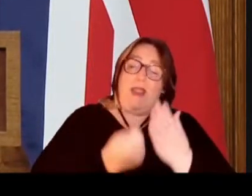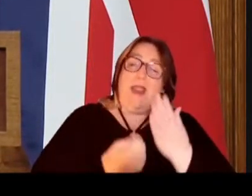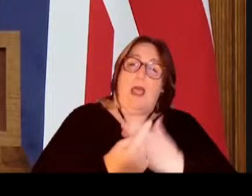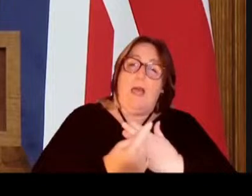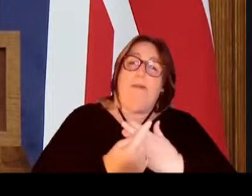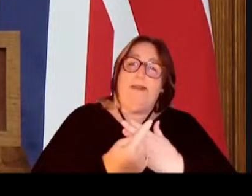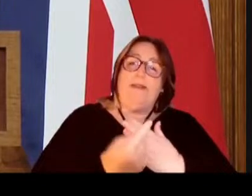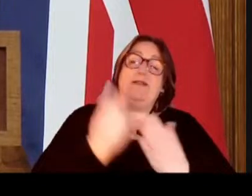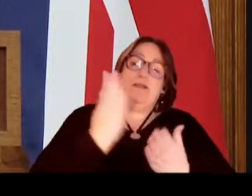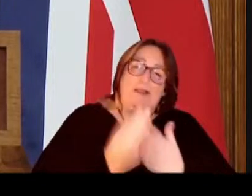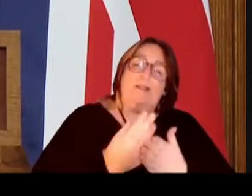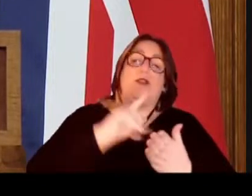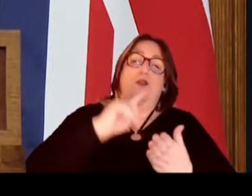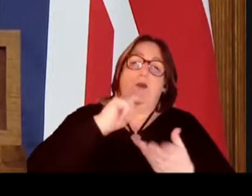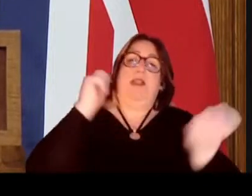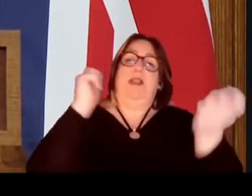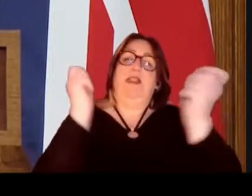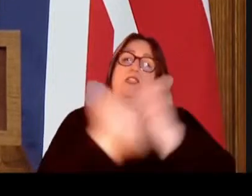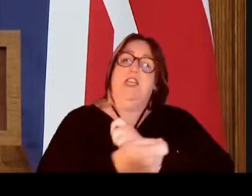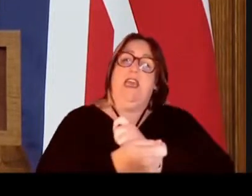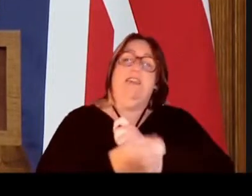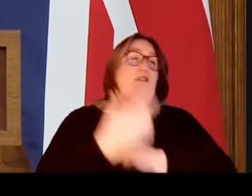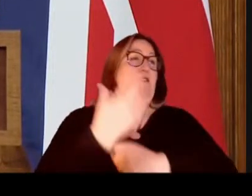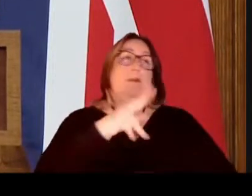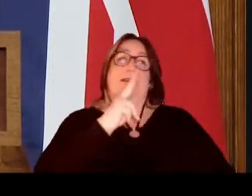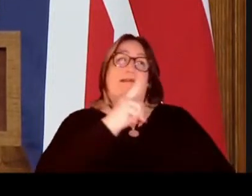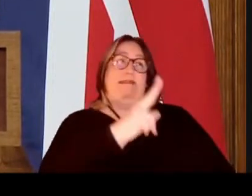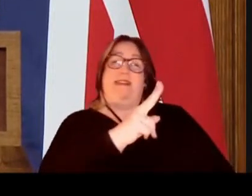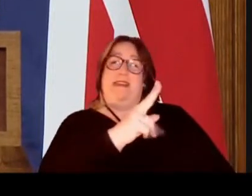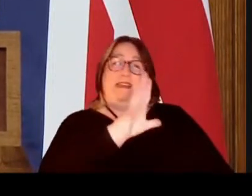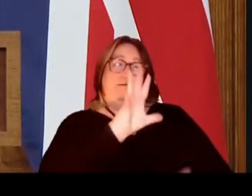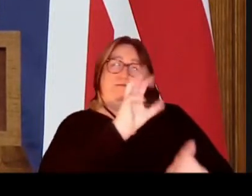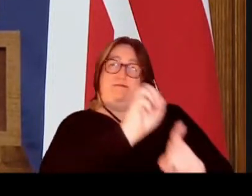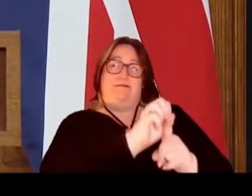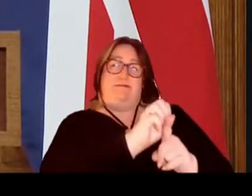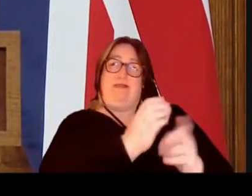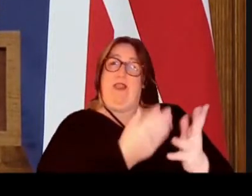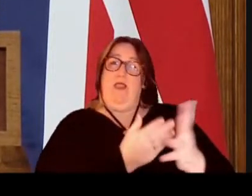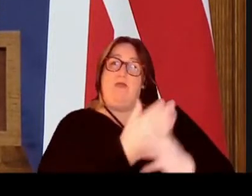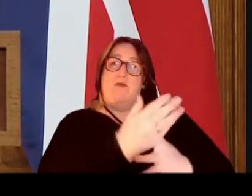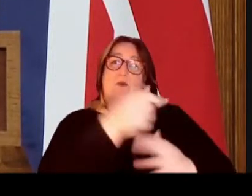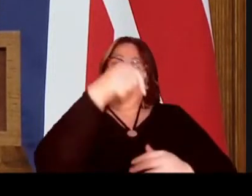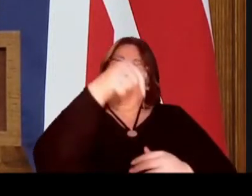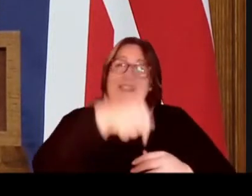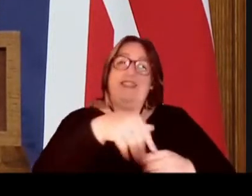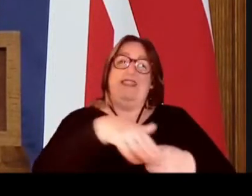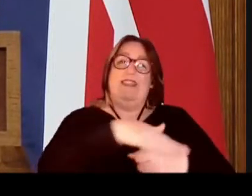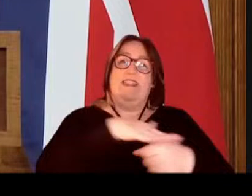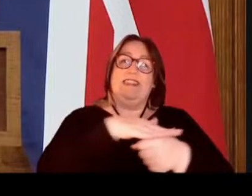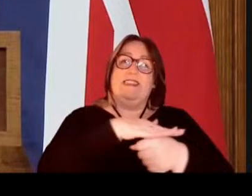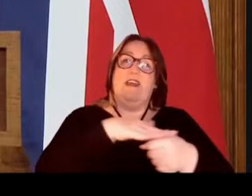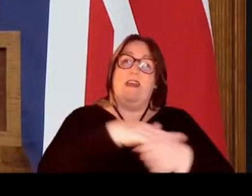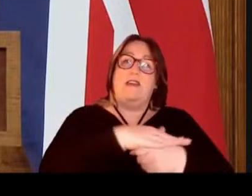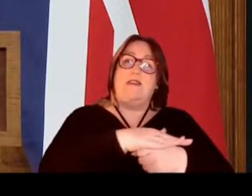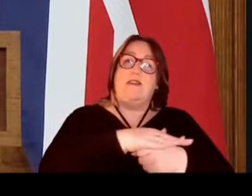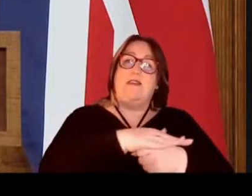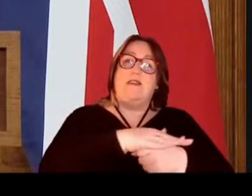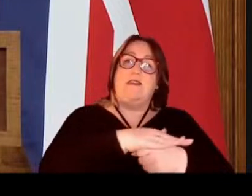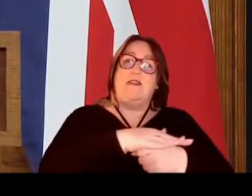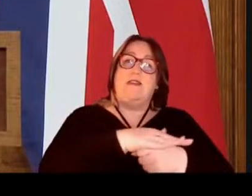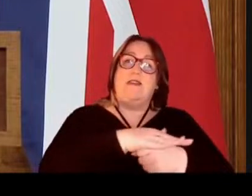we've seen that throughout this case. A suggestion that there has been a